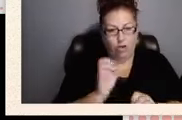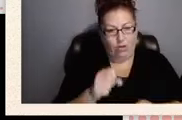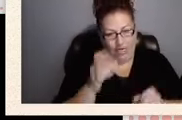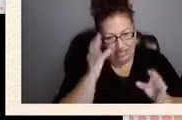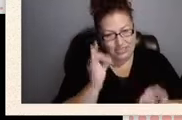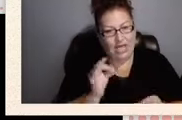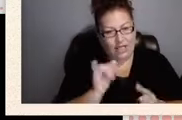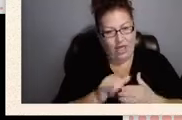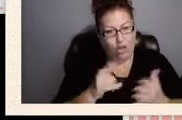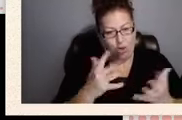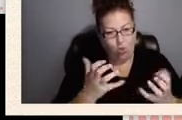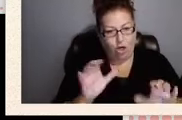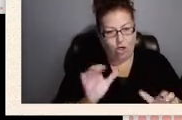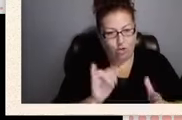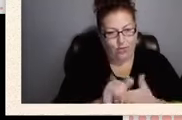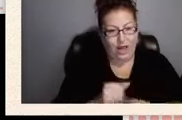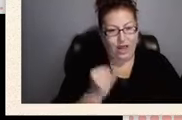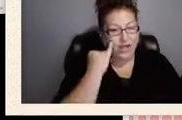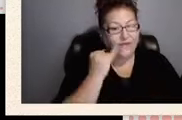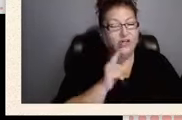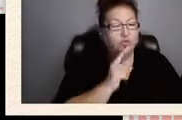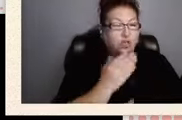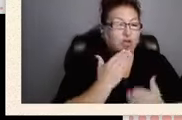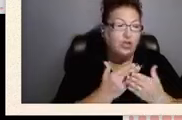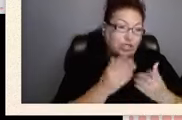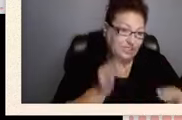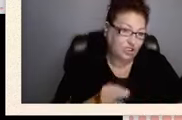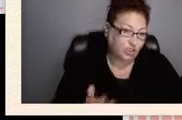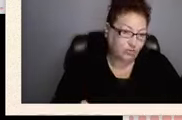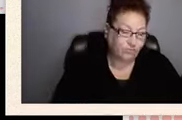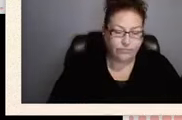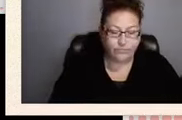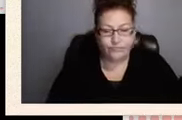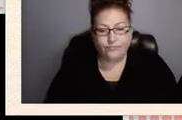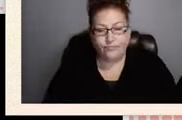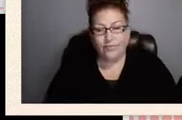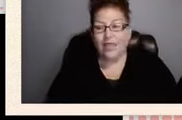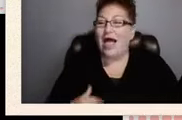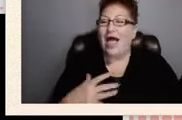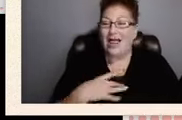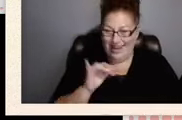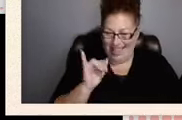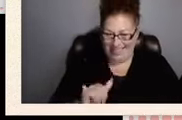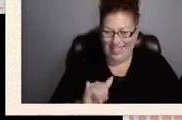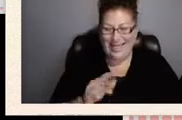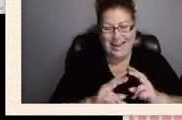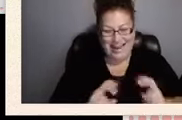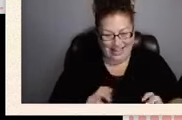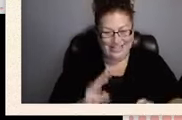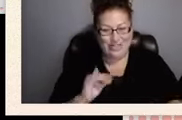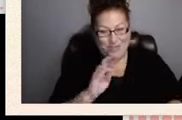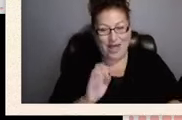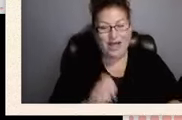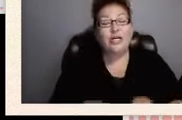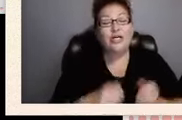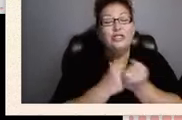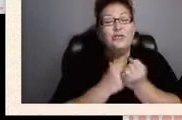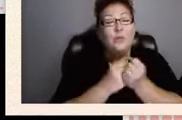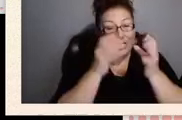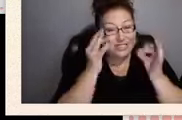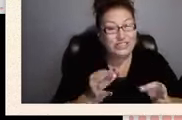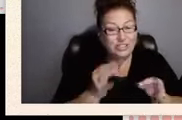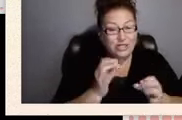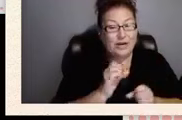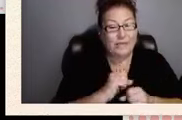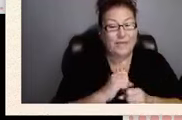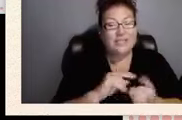it if it's a really good decision. I like that analogy. Supported decision making, like the official definition